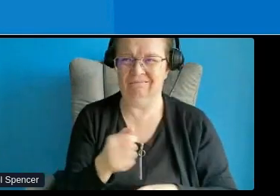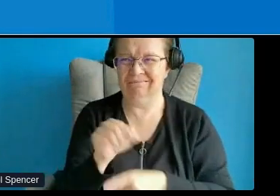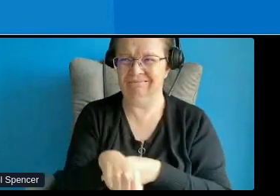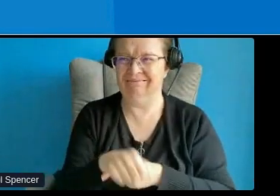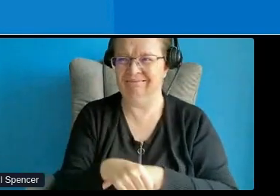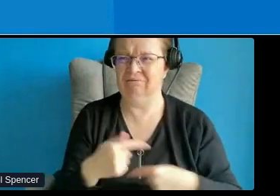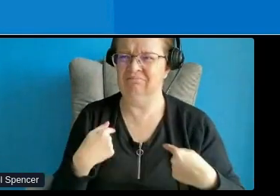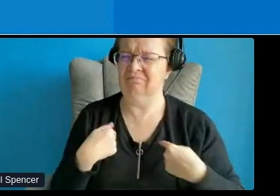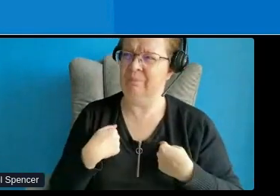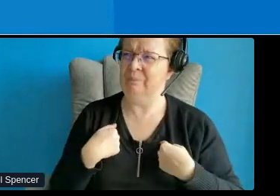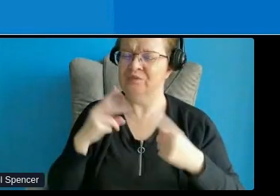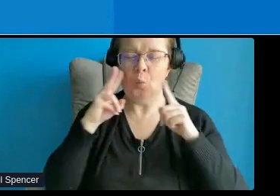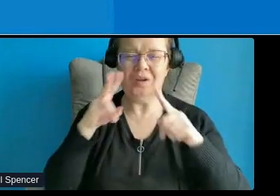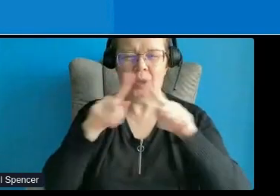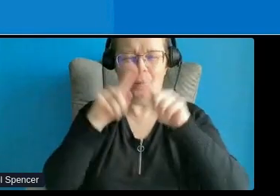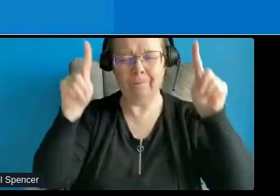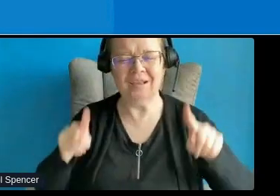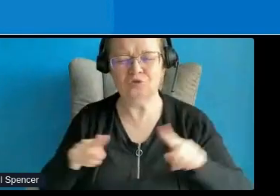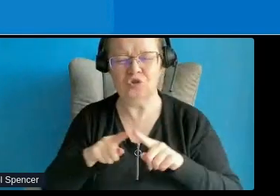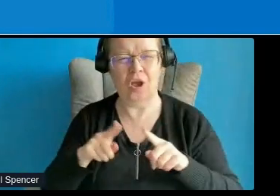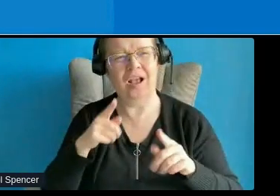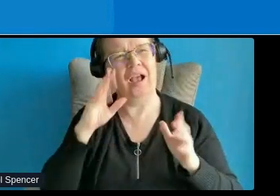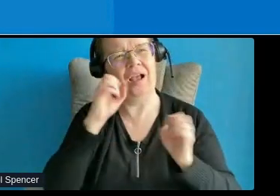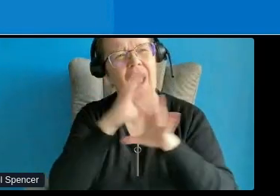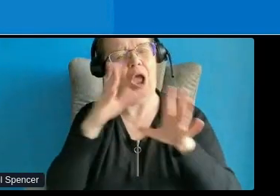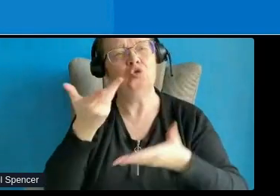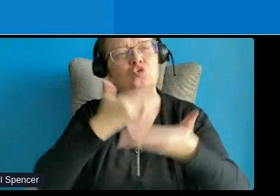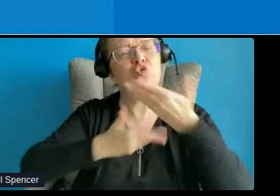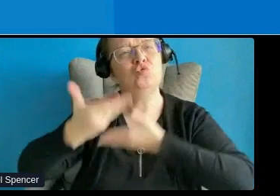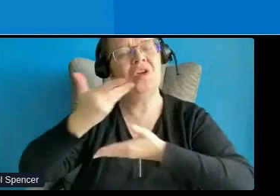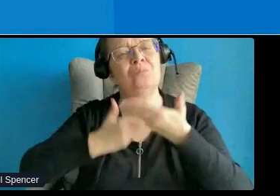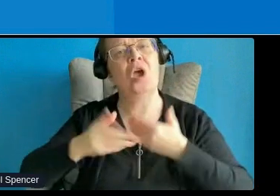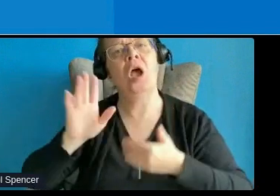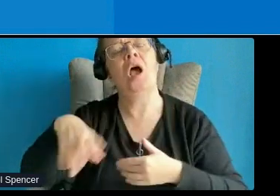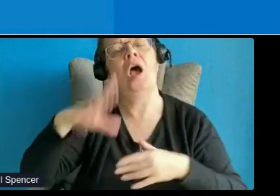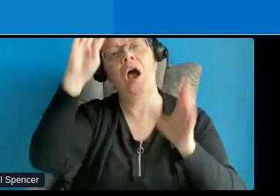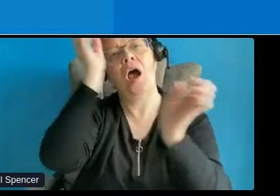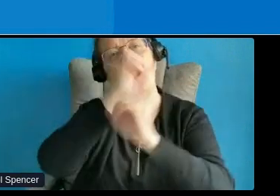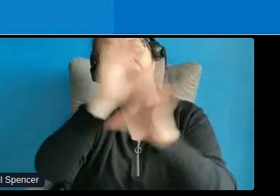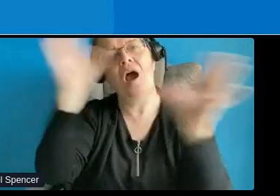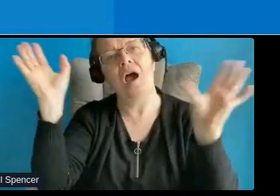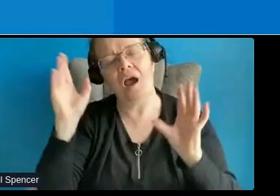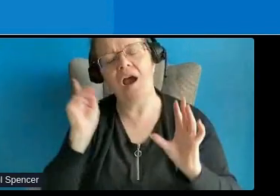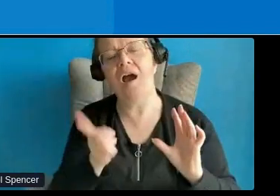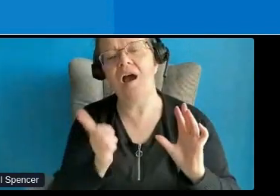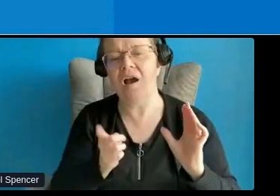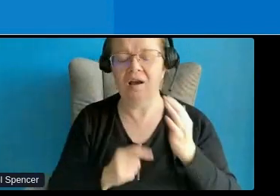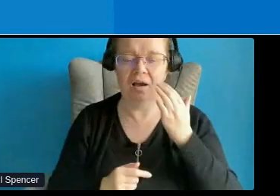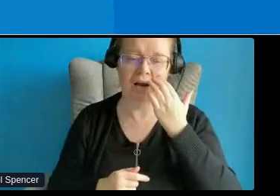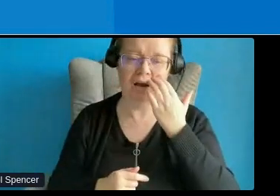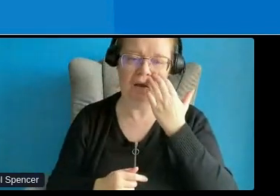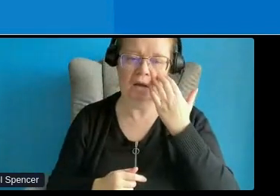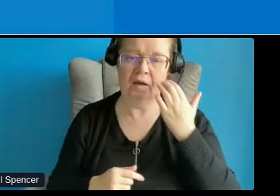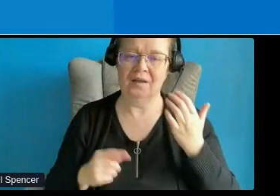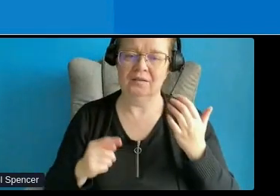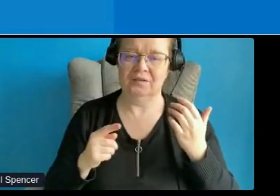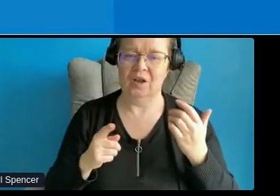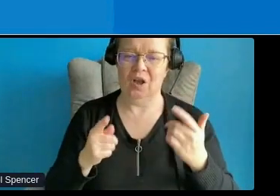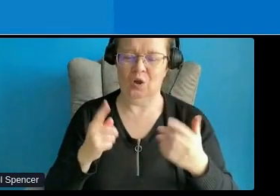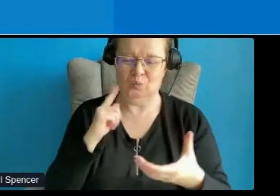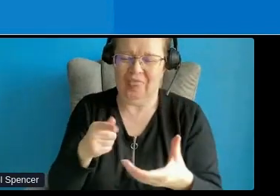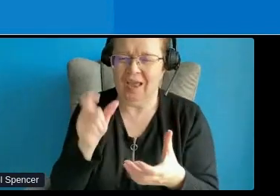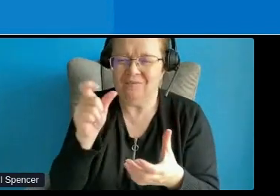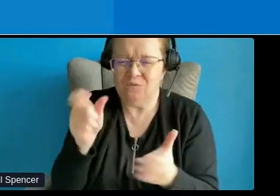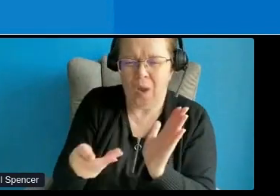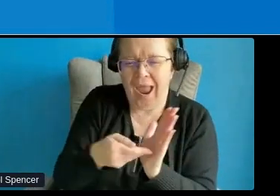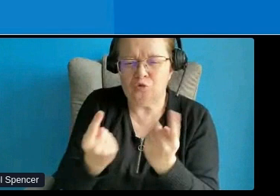or a picture, but a little bit more in the description might be helpful, and actually wouldn't take an awful lot of work just to add those few little